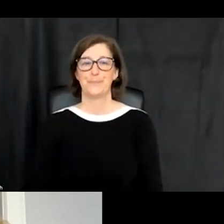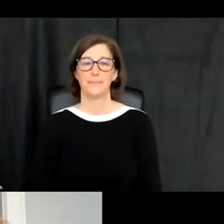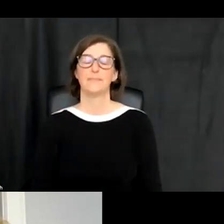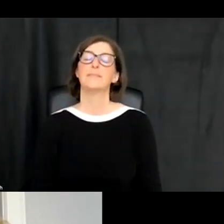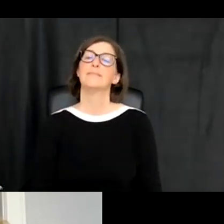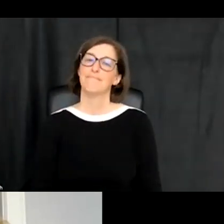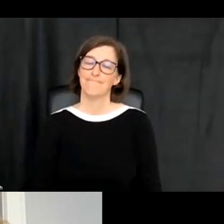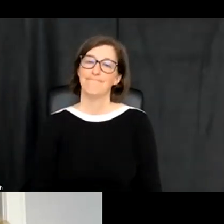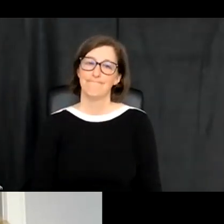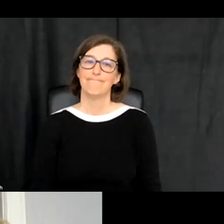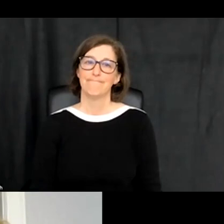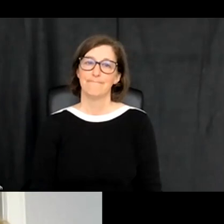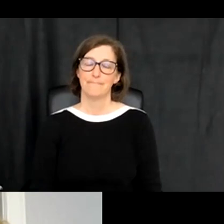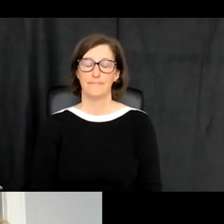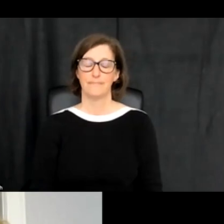Thanks so much.